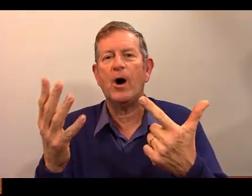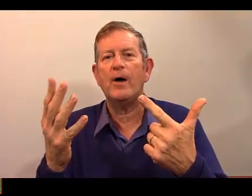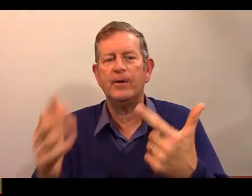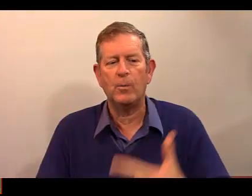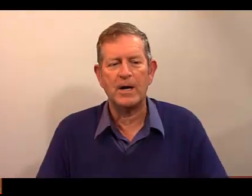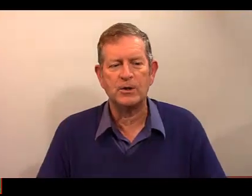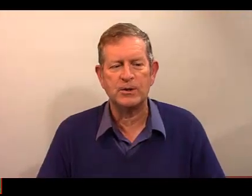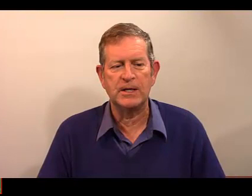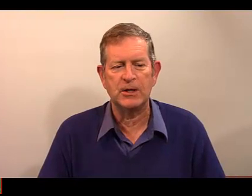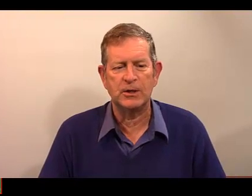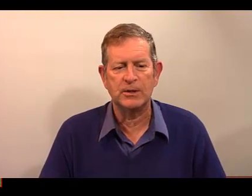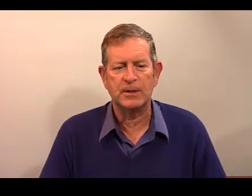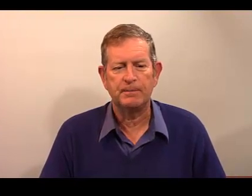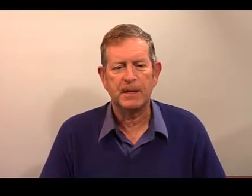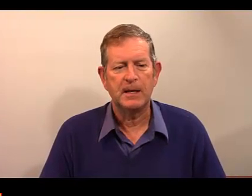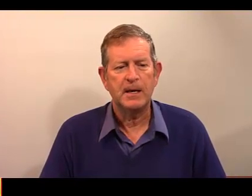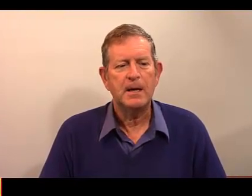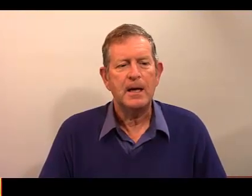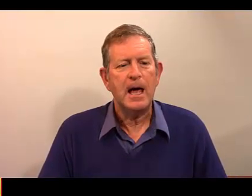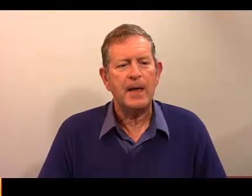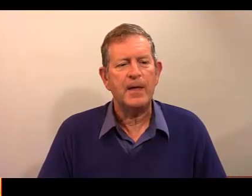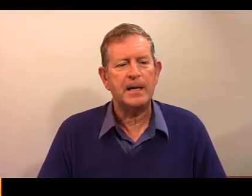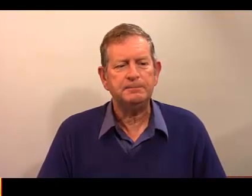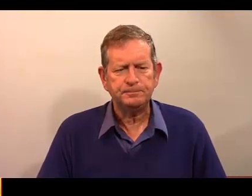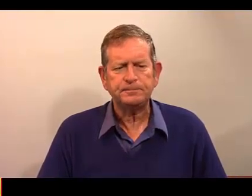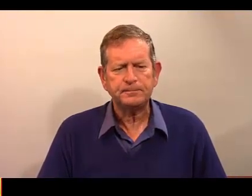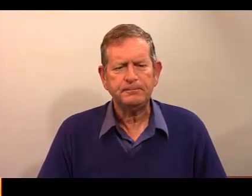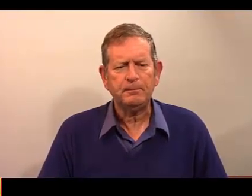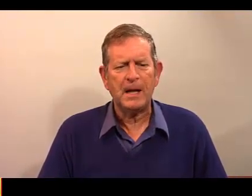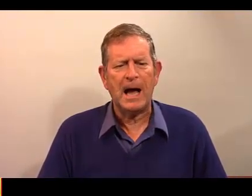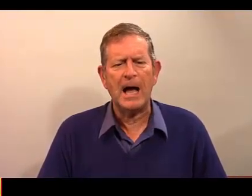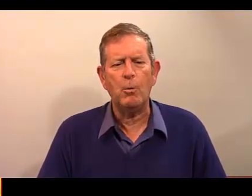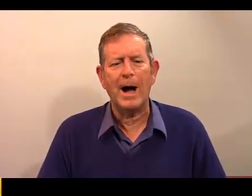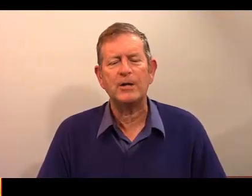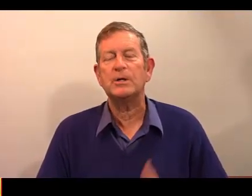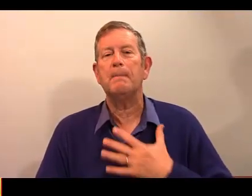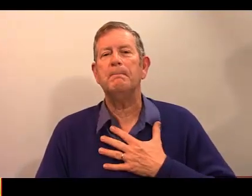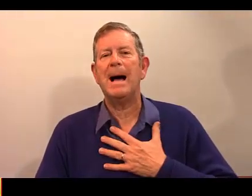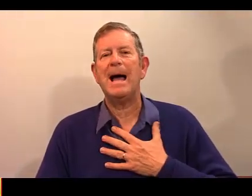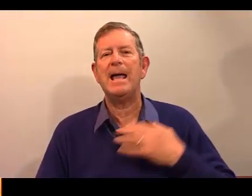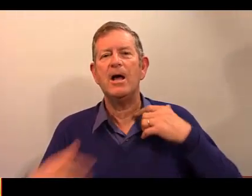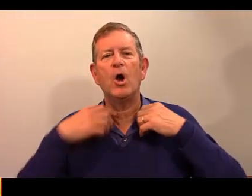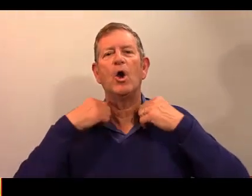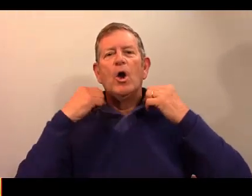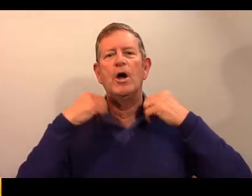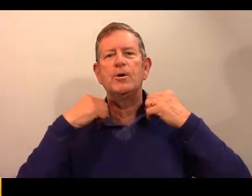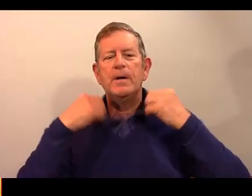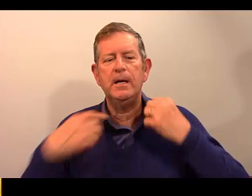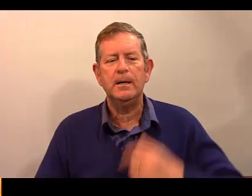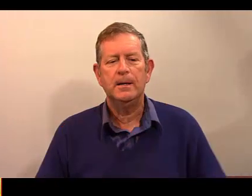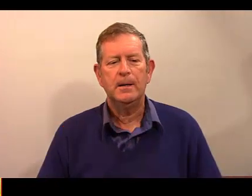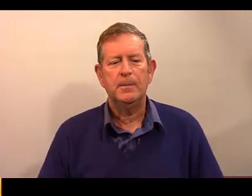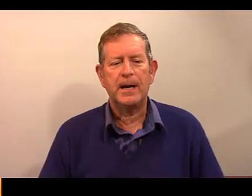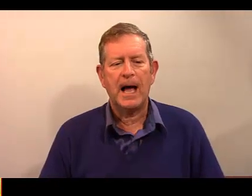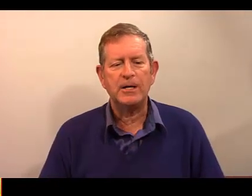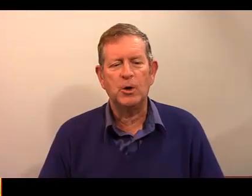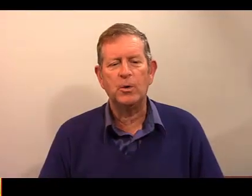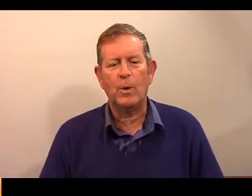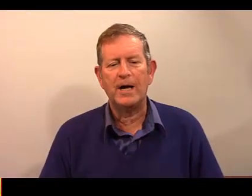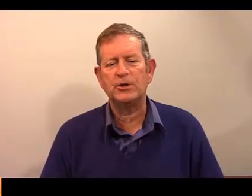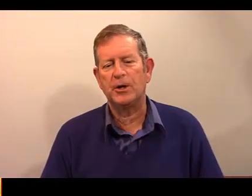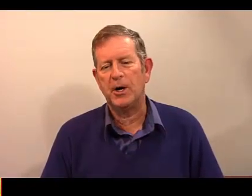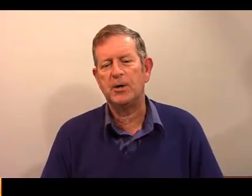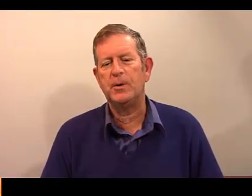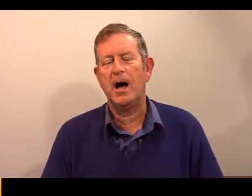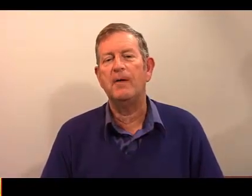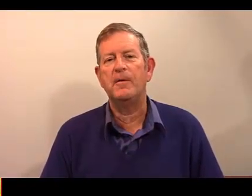So my wife often washes the dishes. And then I wash my laundry, but I